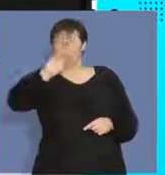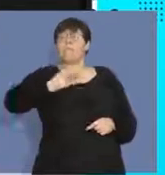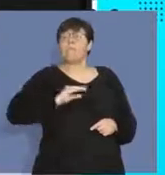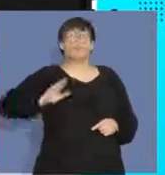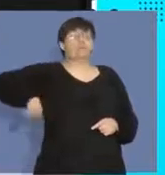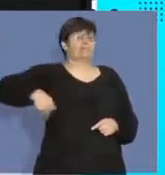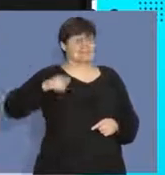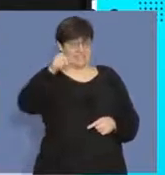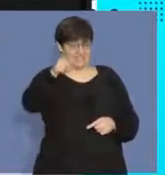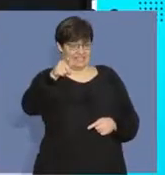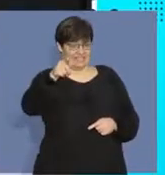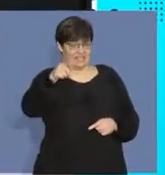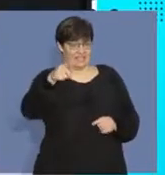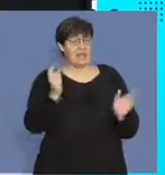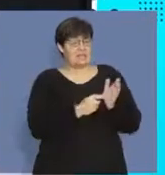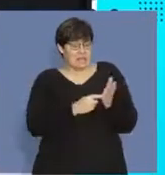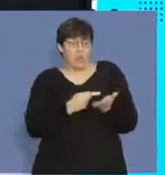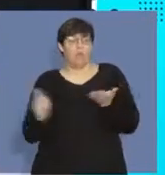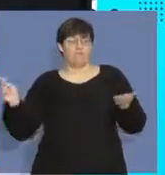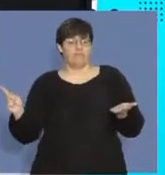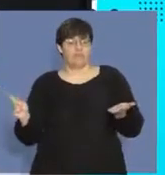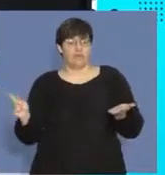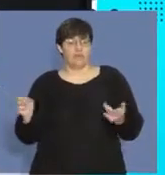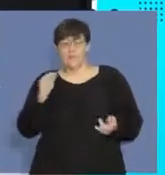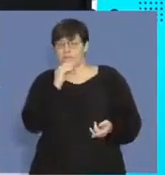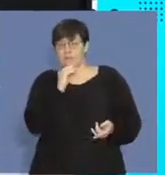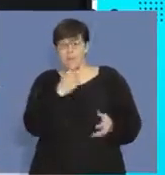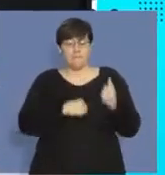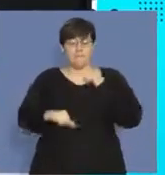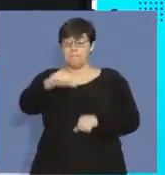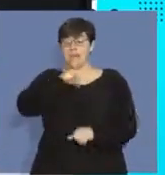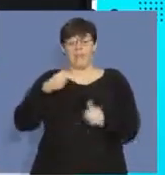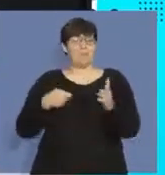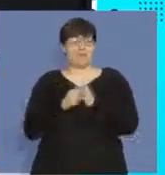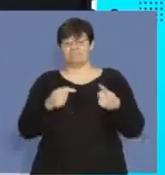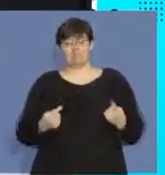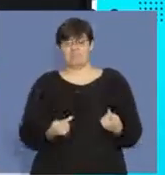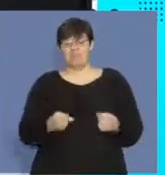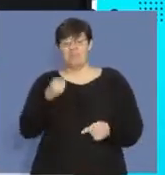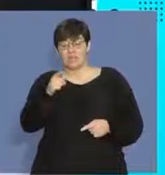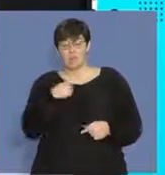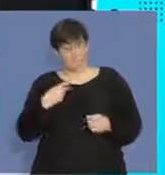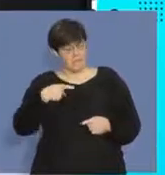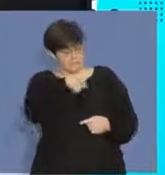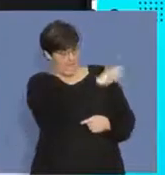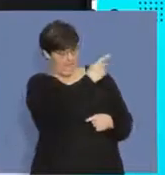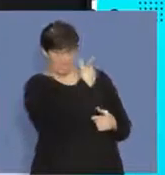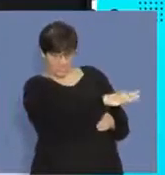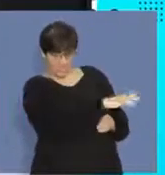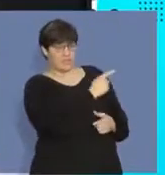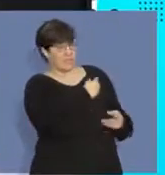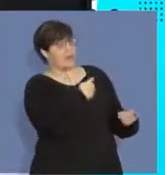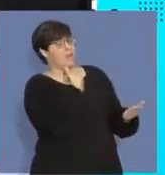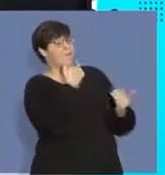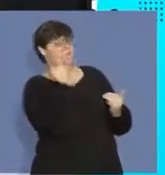we're not receiving that money, the debtor's account is now being written off as irrecoverable. We can now claim back the